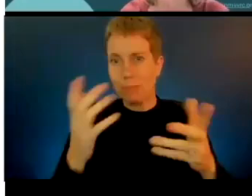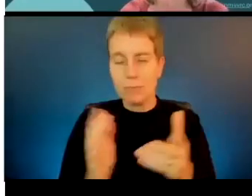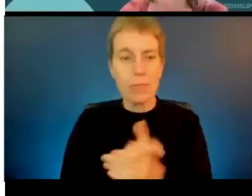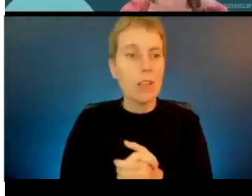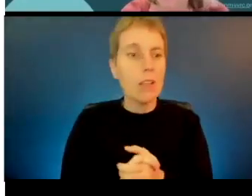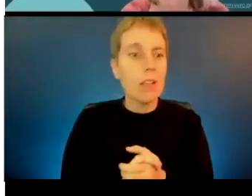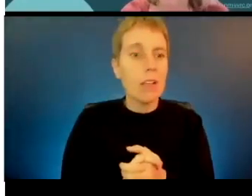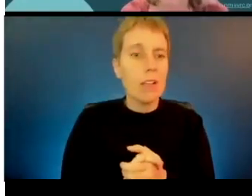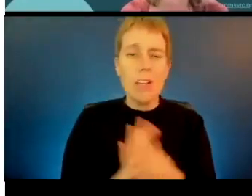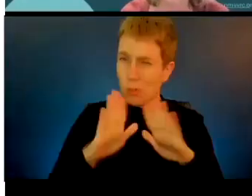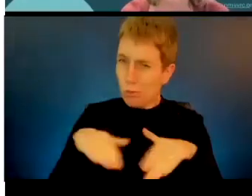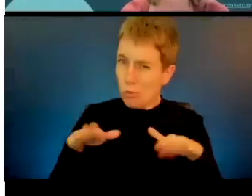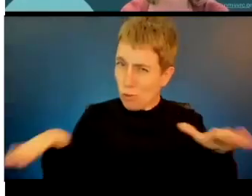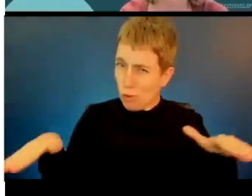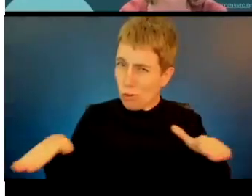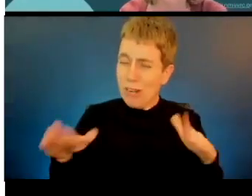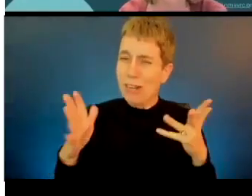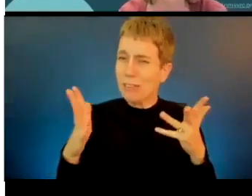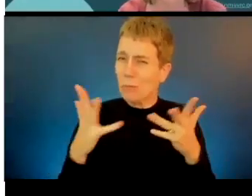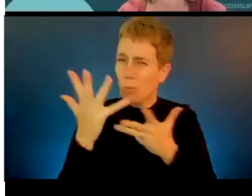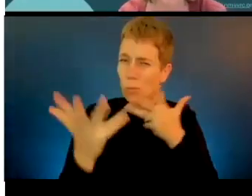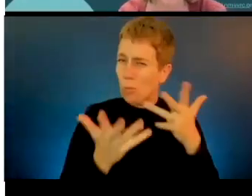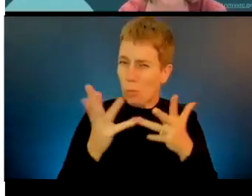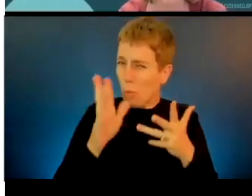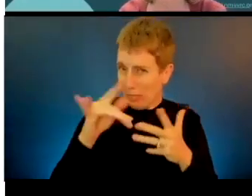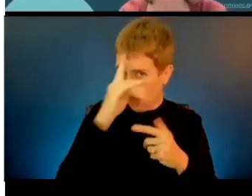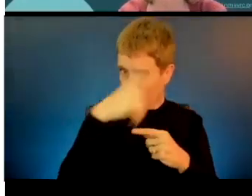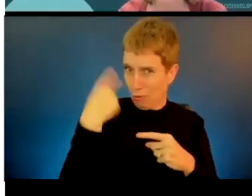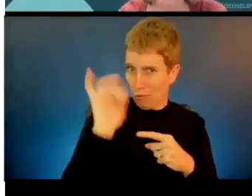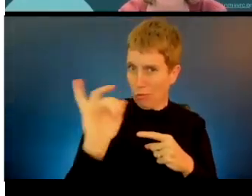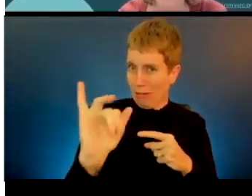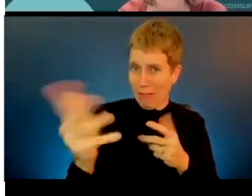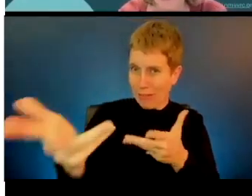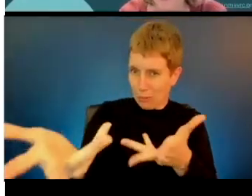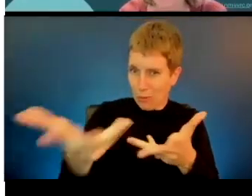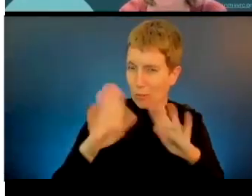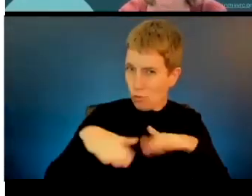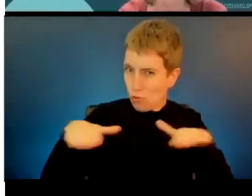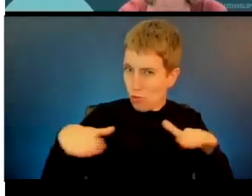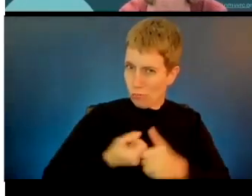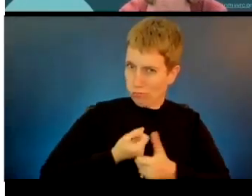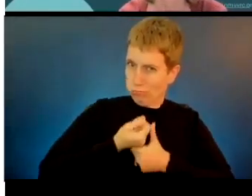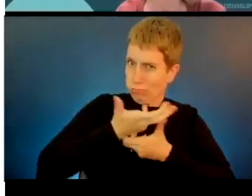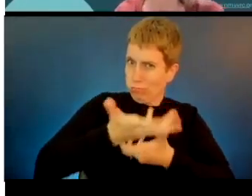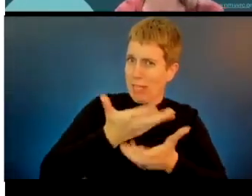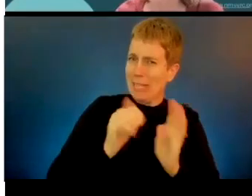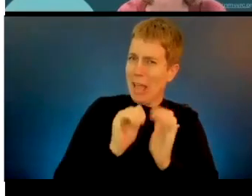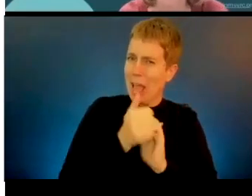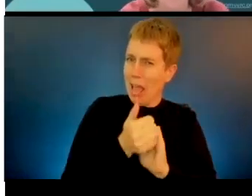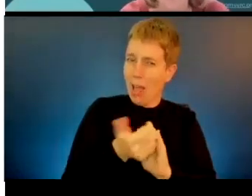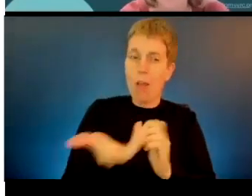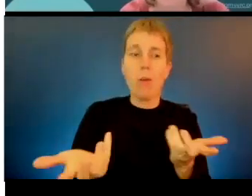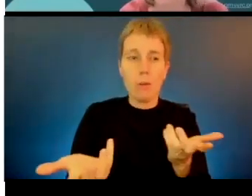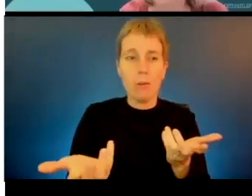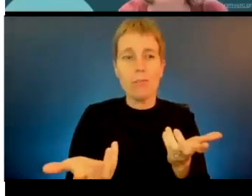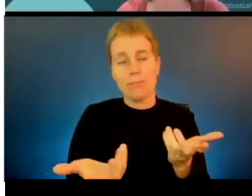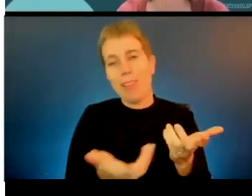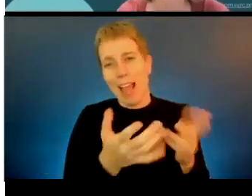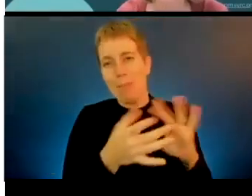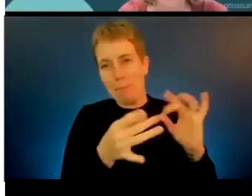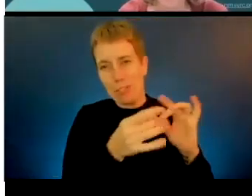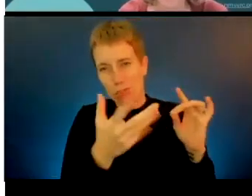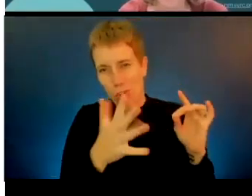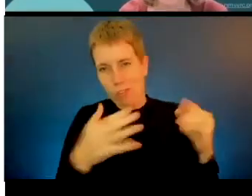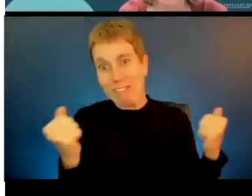like I mentioned earlier, some kids are going to show a lot of fear. The world is not safe. They are afraid to leave their rooms. They're afraid to go